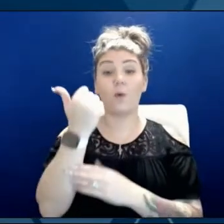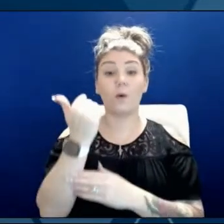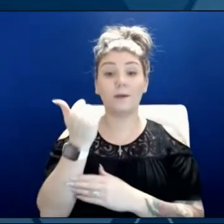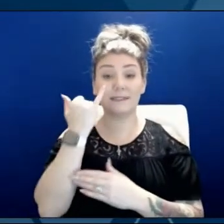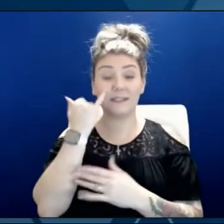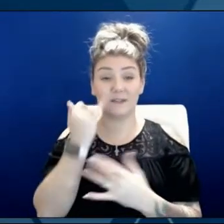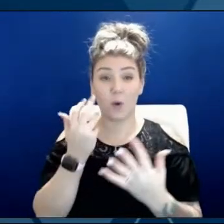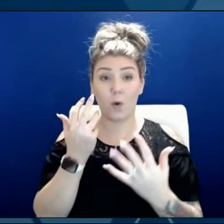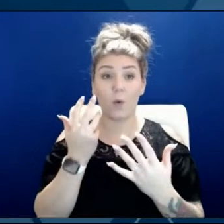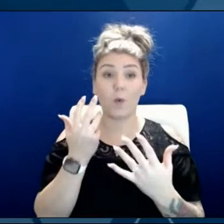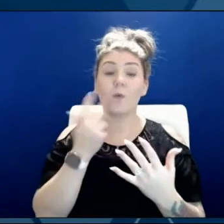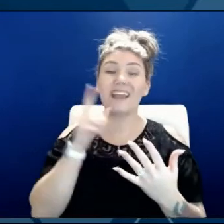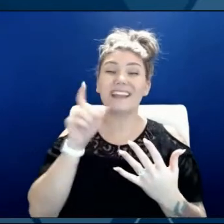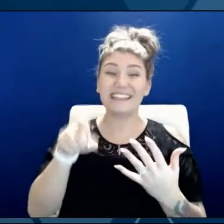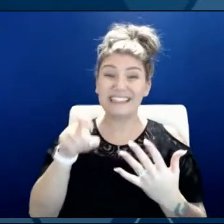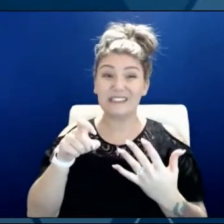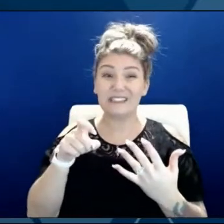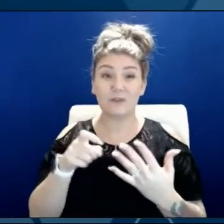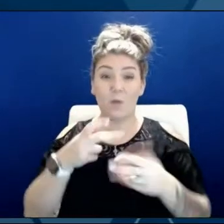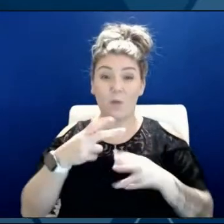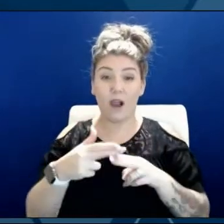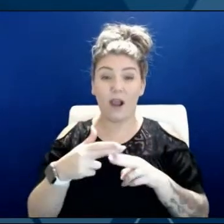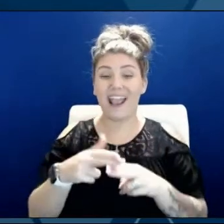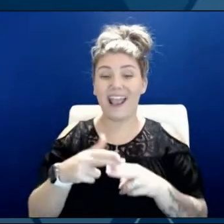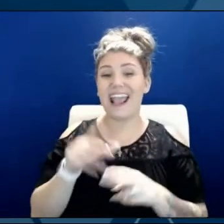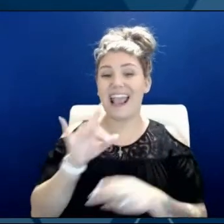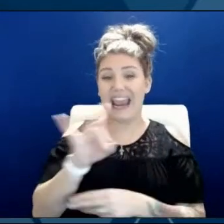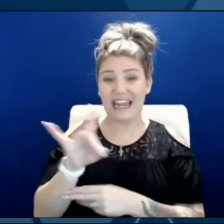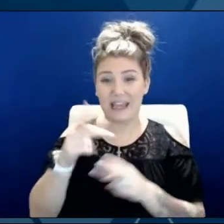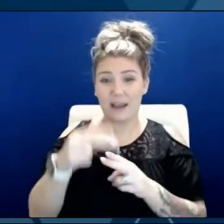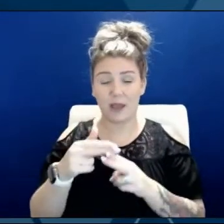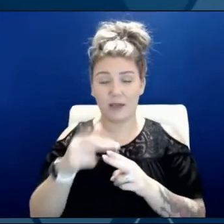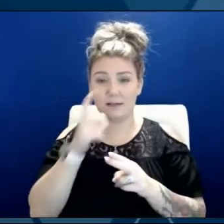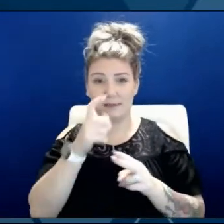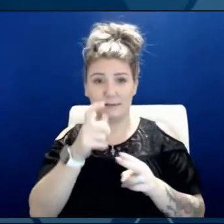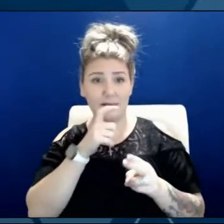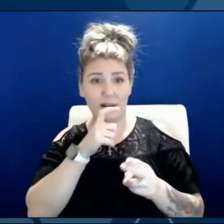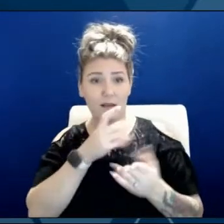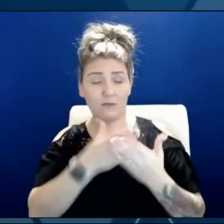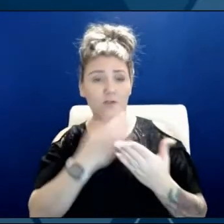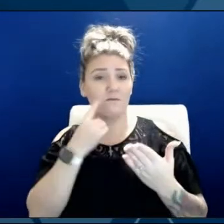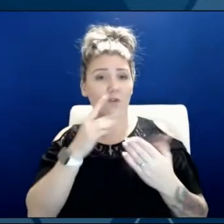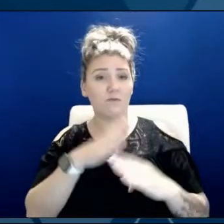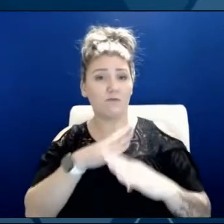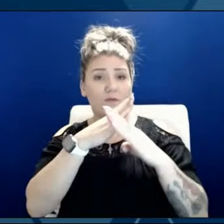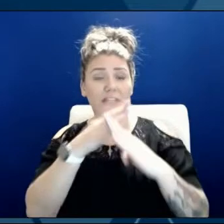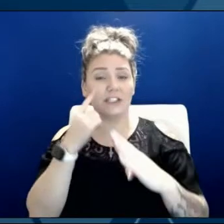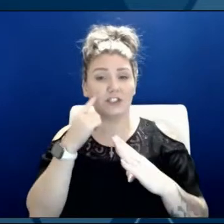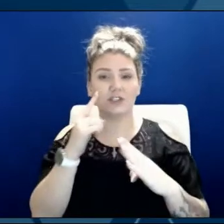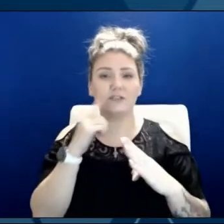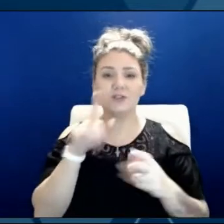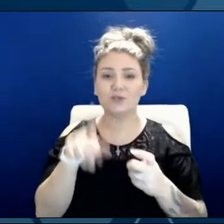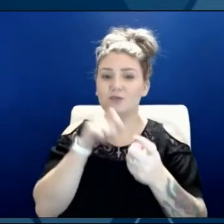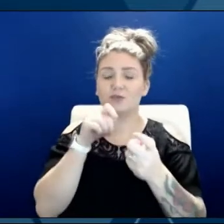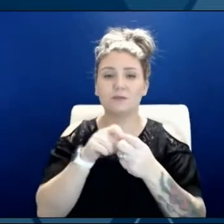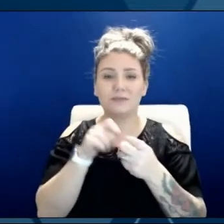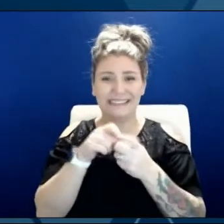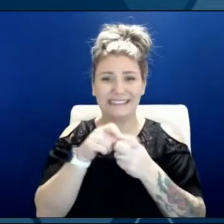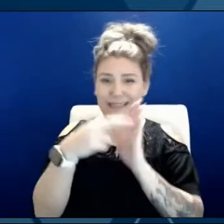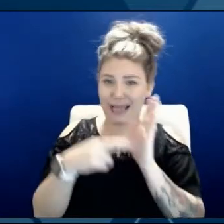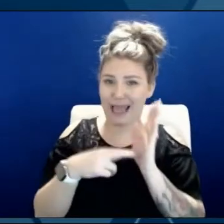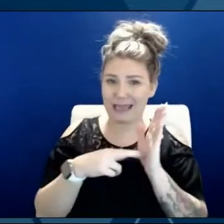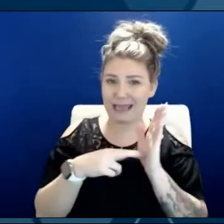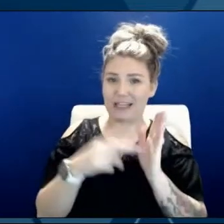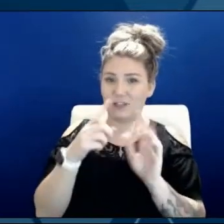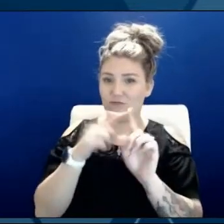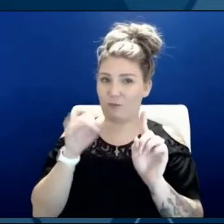pounds. It was not approved for the prevention of COVID that's being studied. So very specific guidelines have been issued around this. Then in